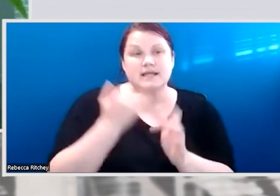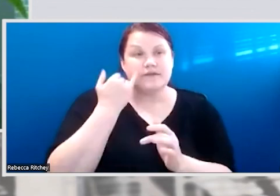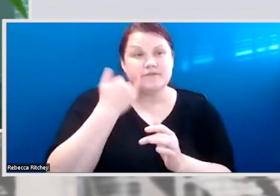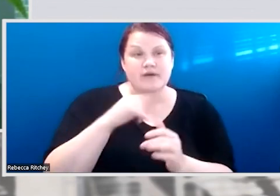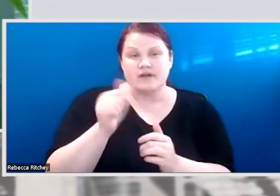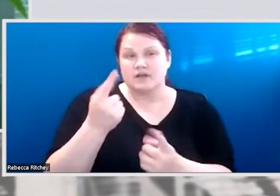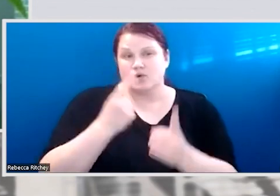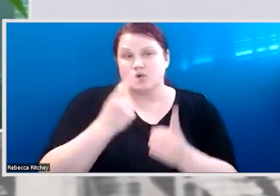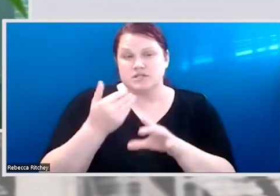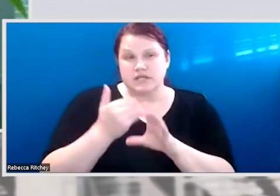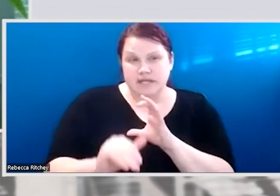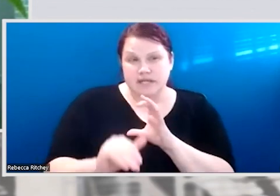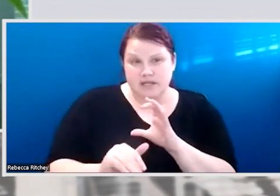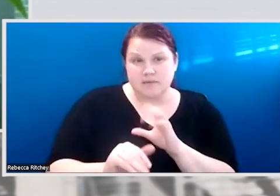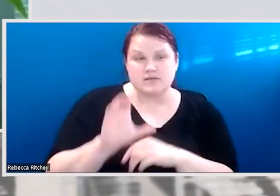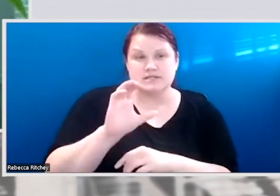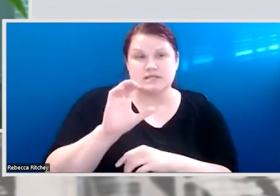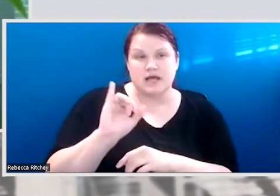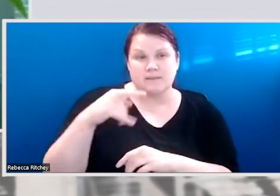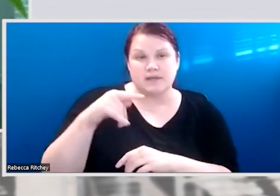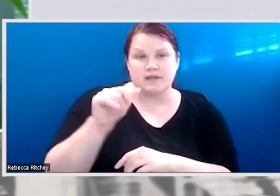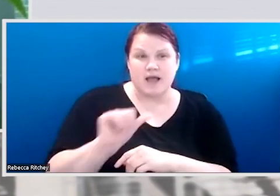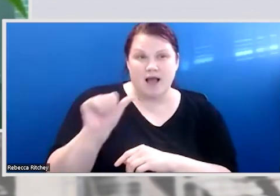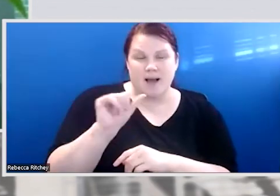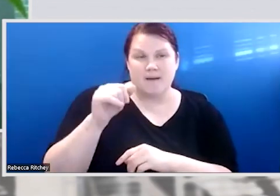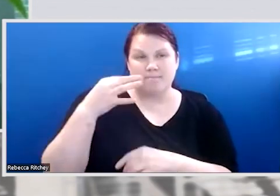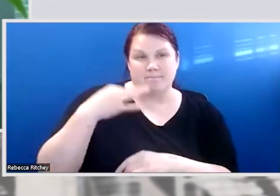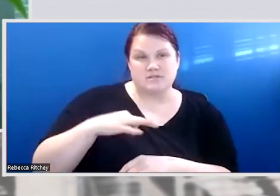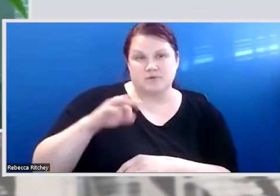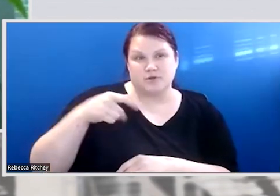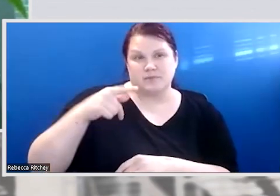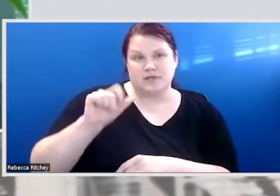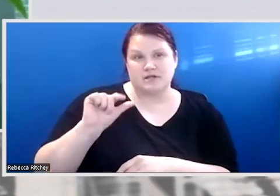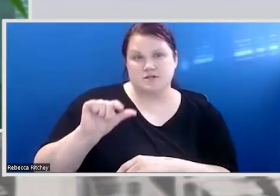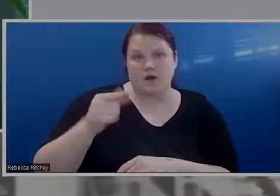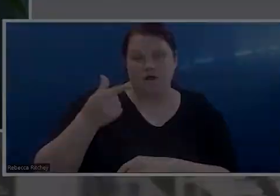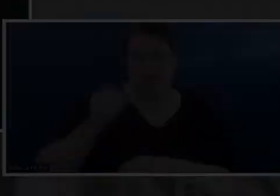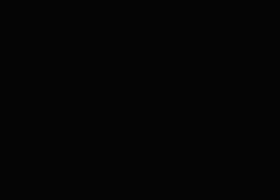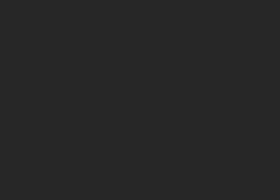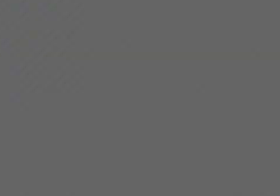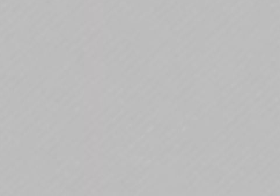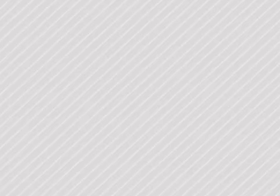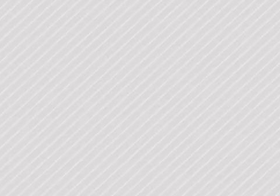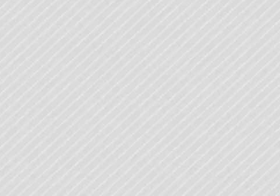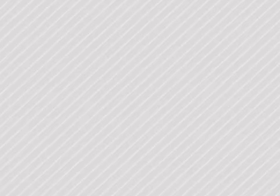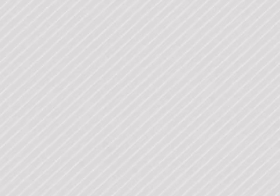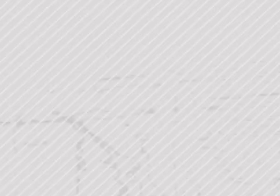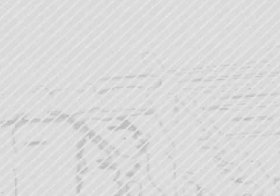questions, you can email us at cip@pittsburghpa.gov. Thanks. Have a good night.